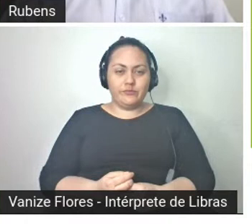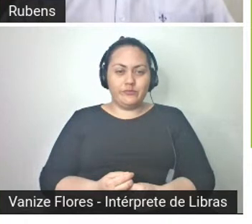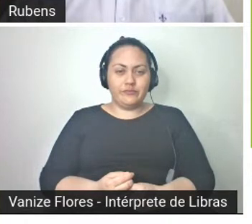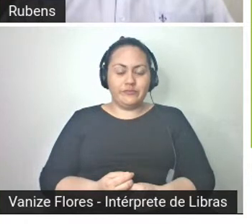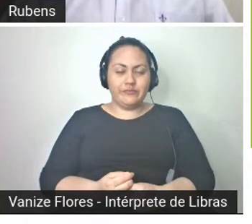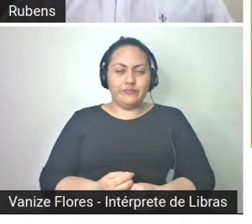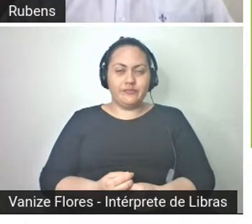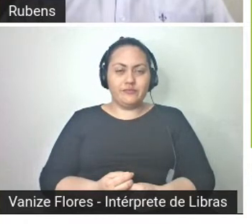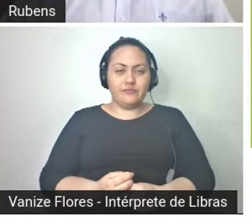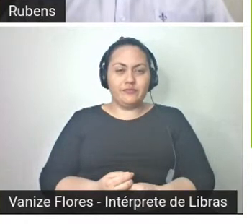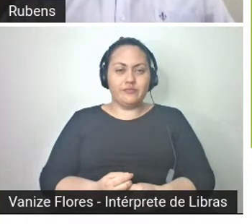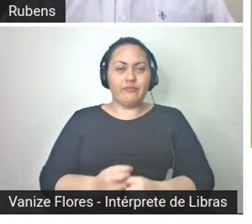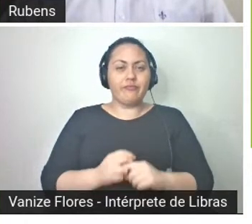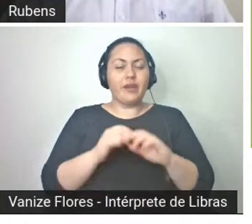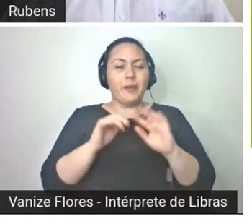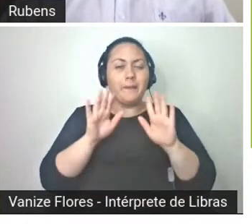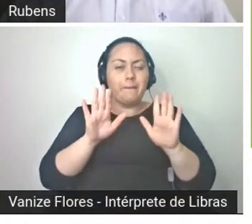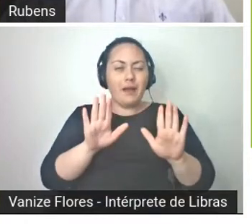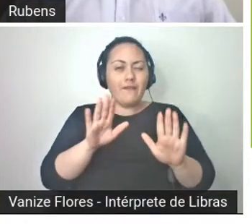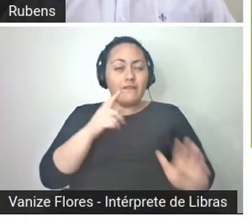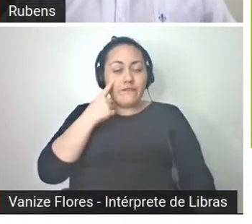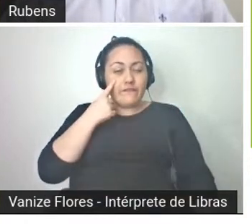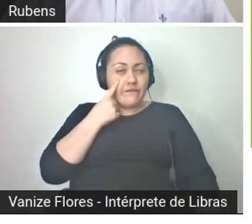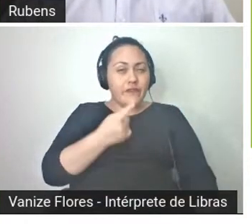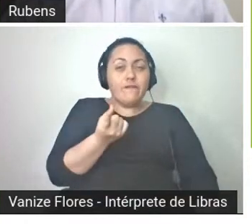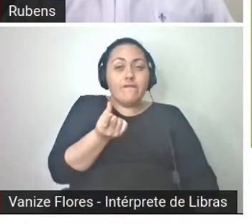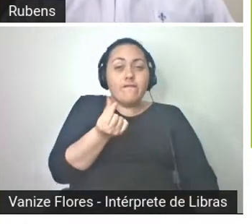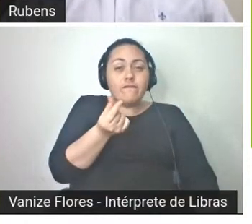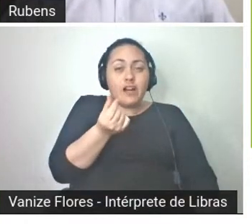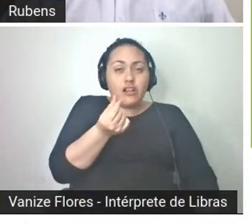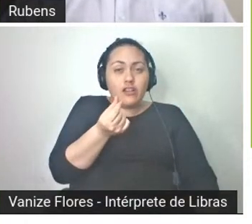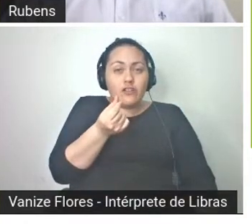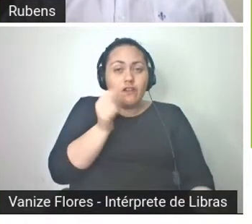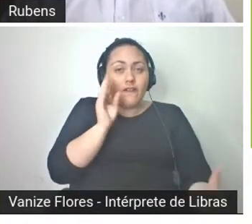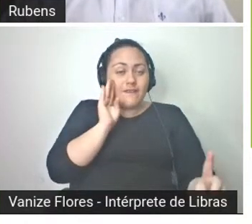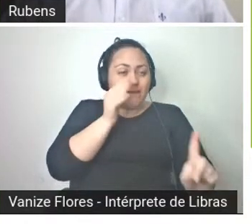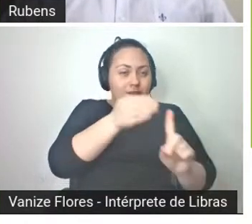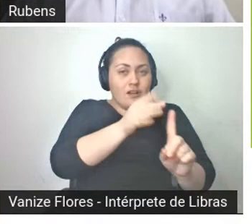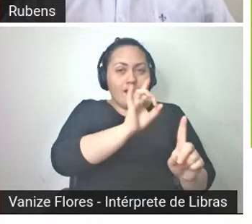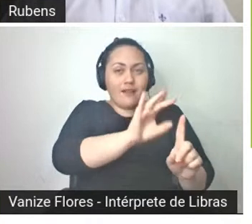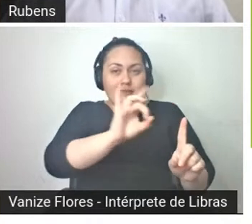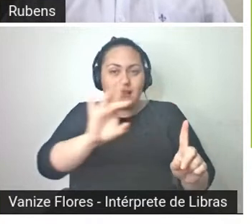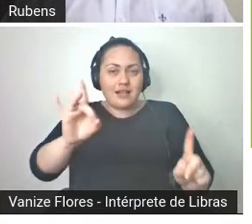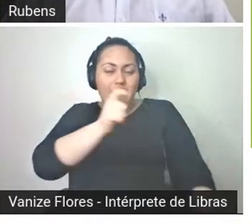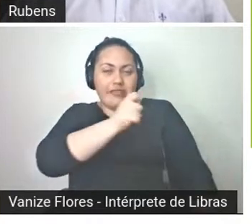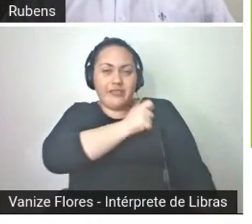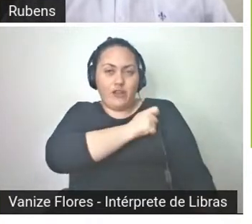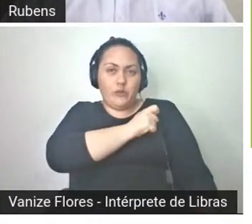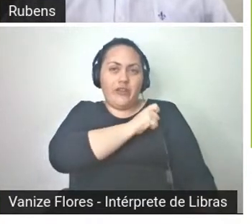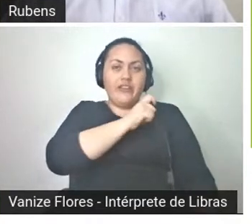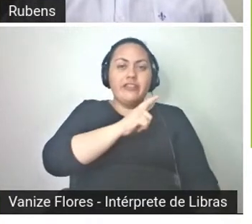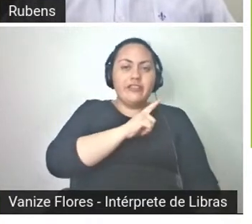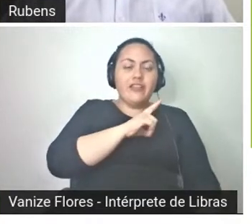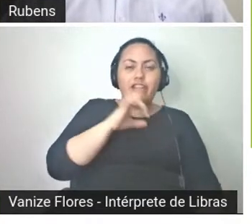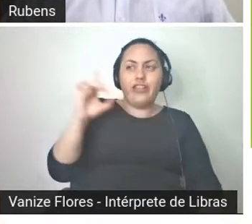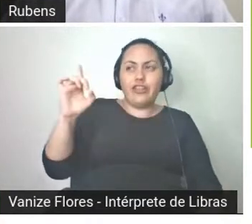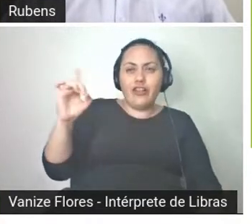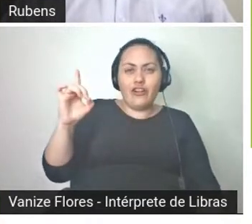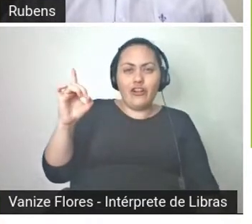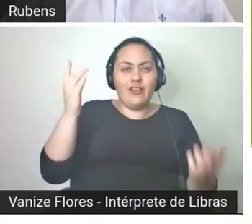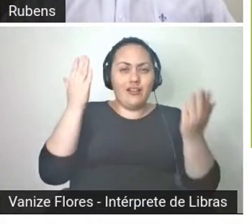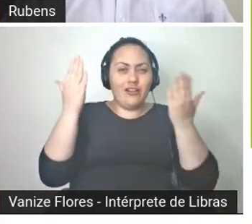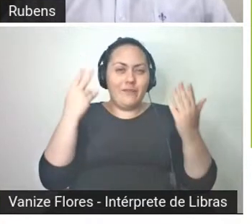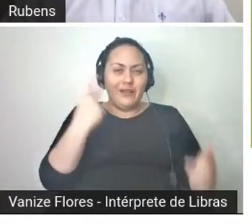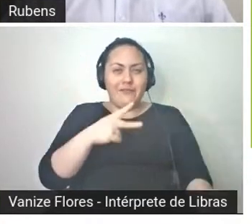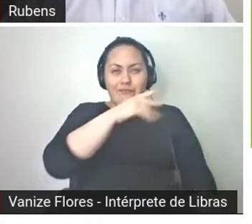Mas quando olhamos no gasto por estudante, em dólares, em paridade de compra,